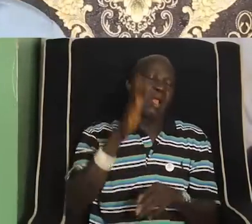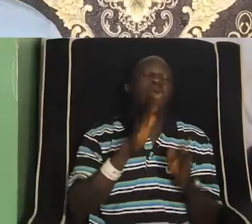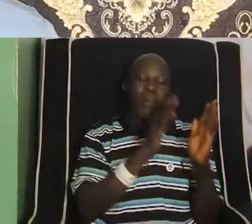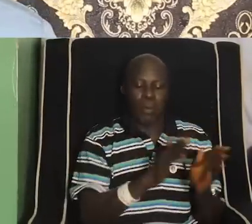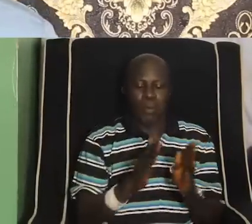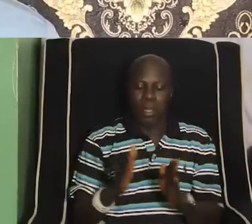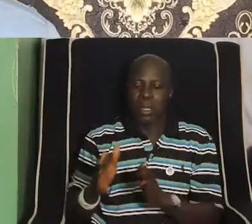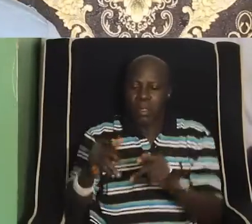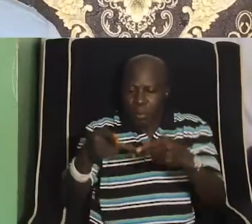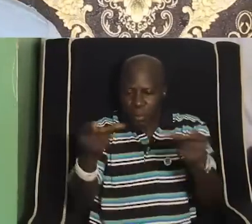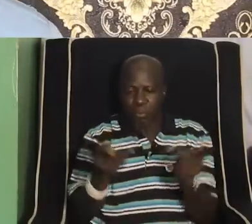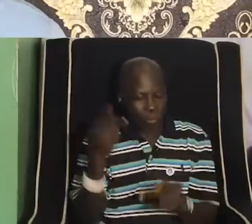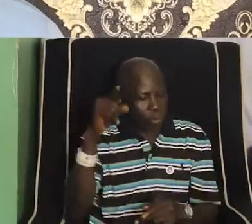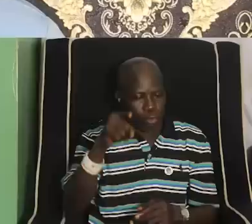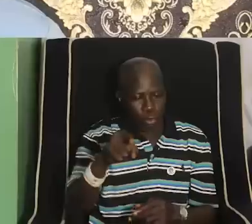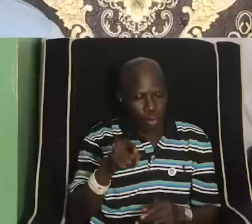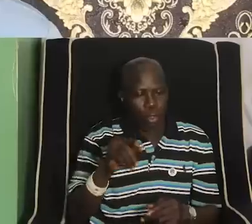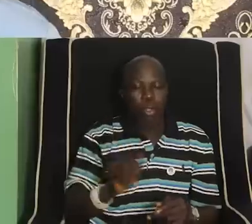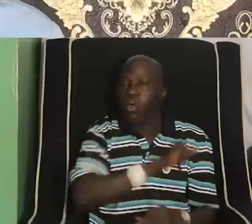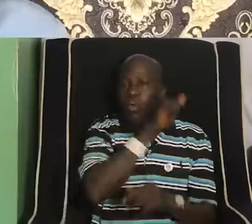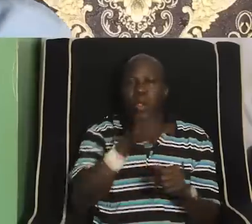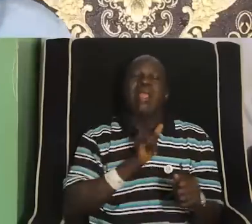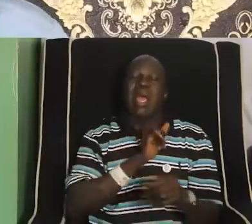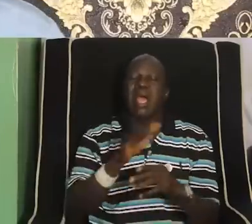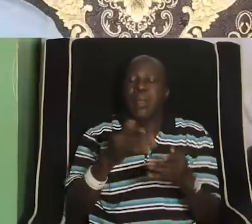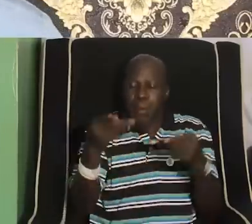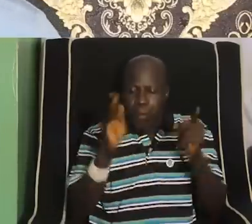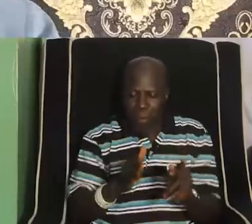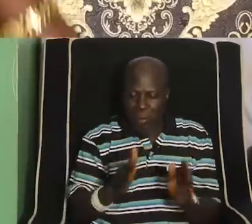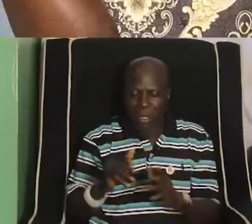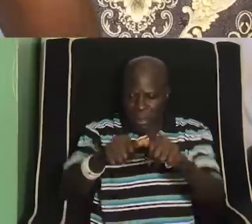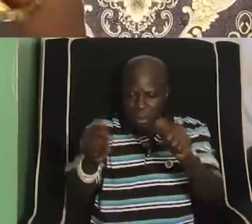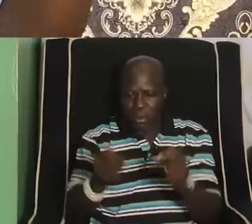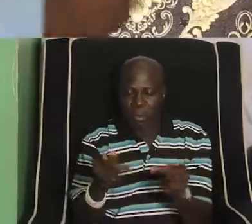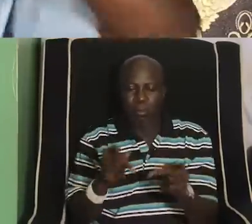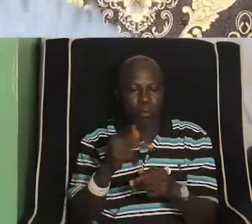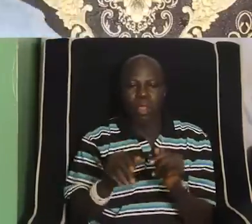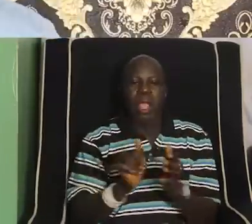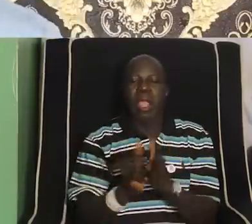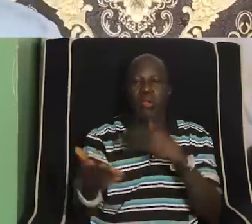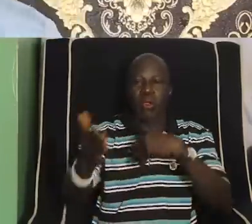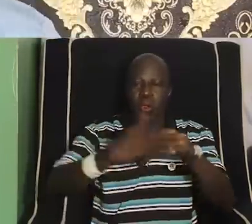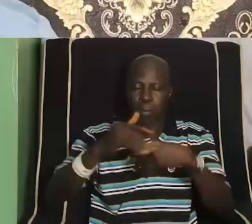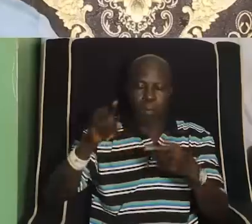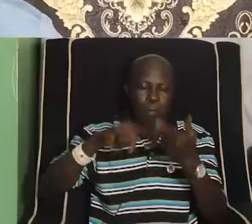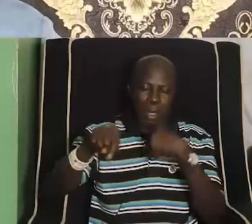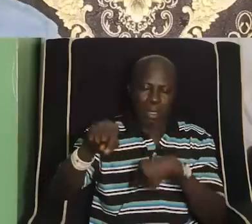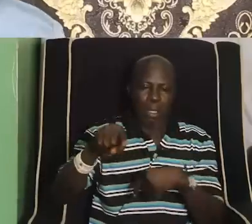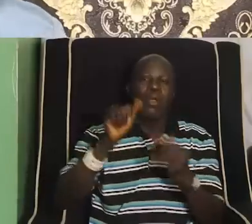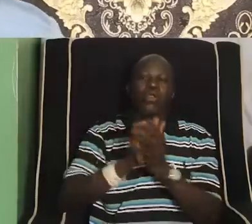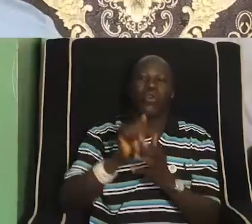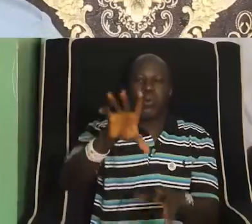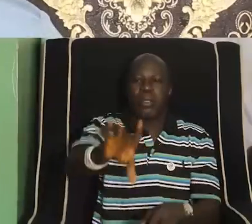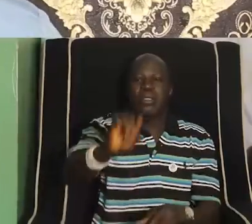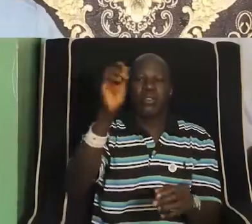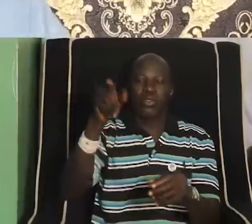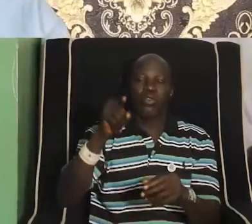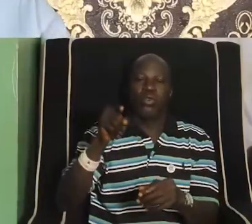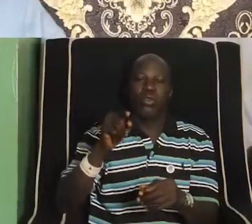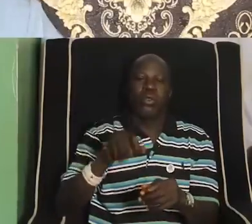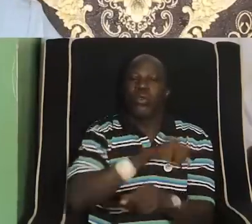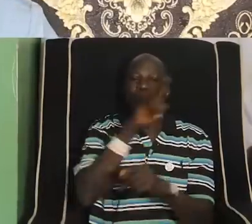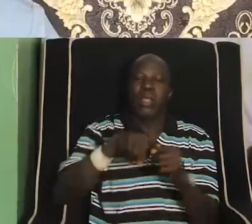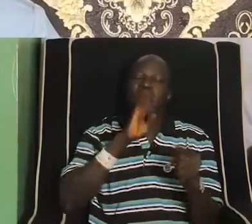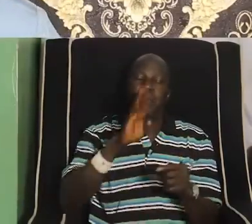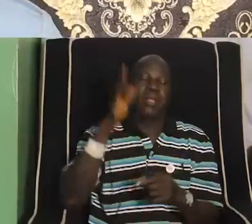a place for you. If I prepare a place for you, I will come back to take you where I am.